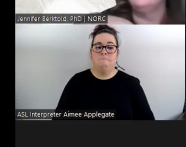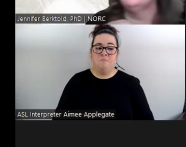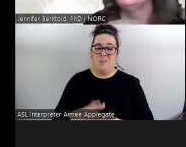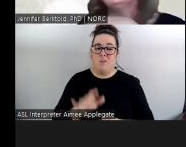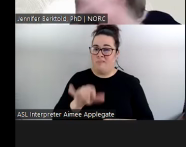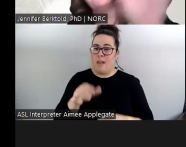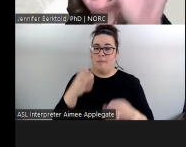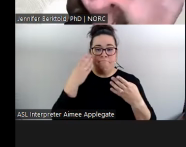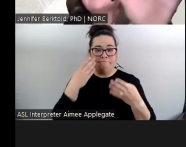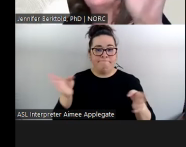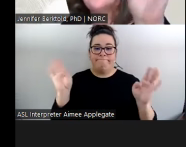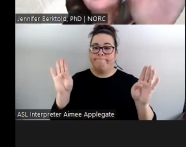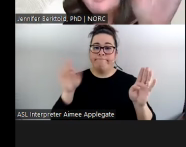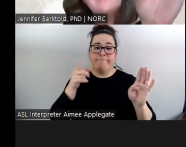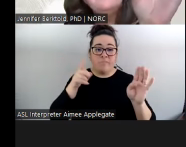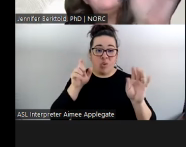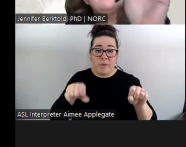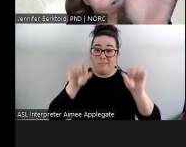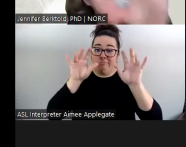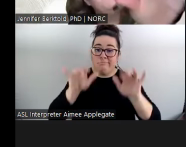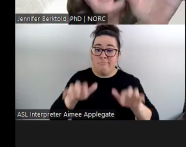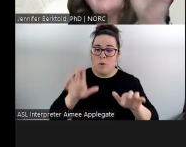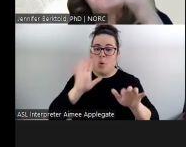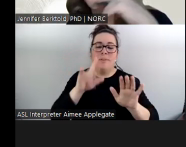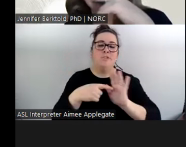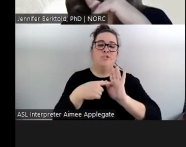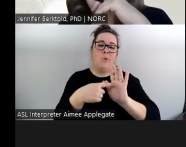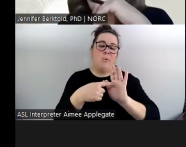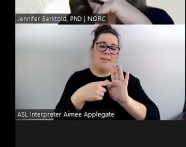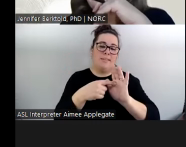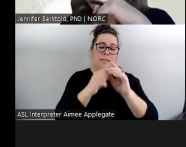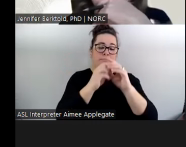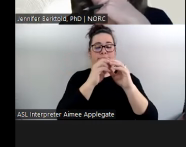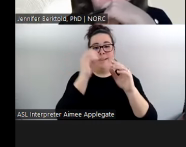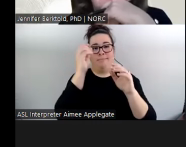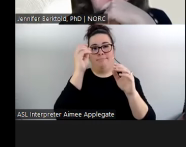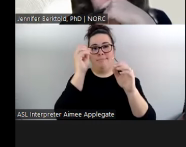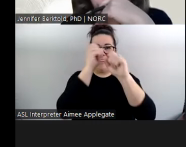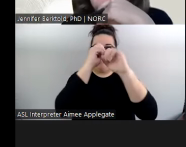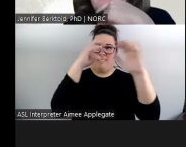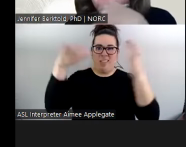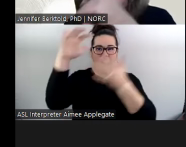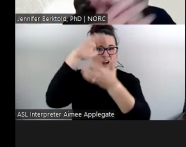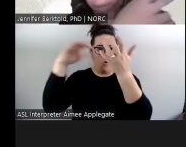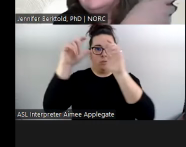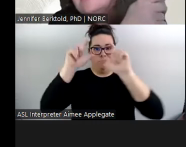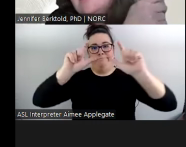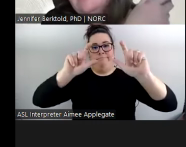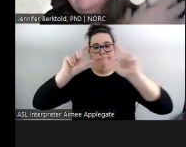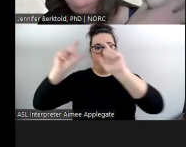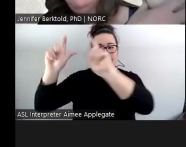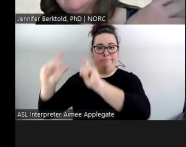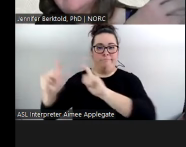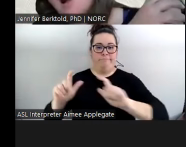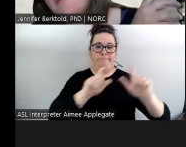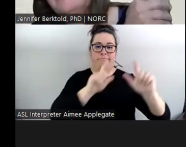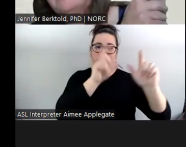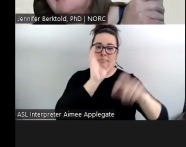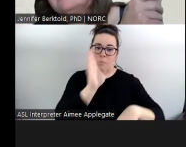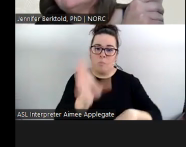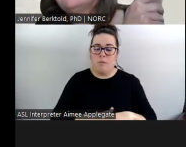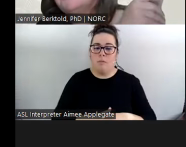and your results will show as a word cloud along with others. Here's the question. Beyond COVID-19, what